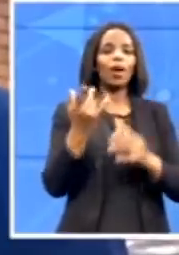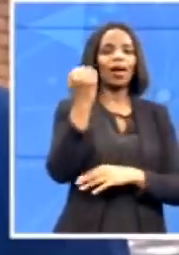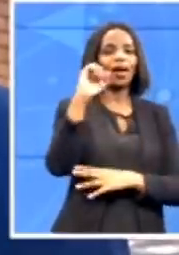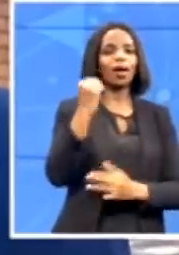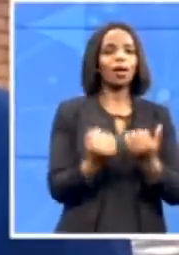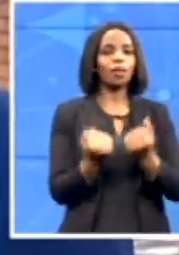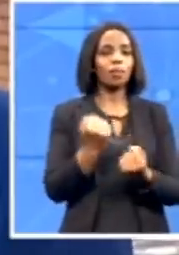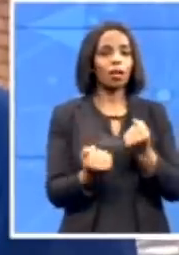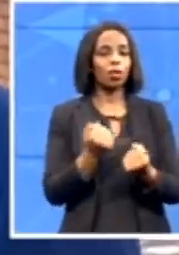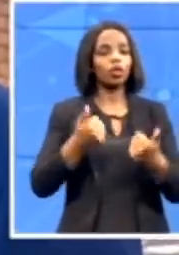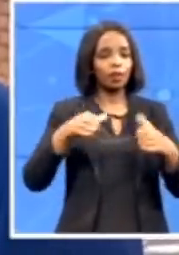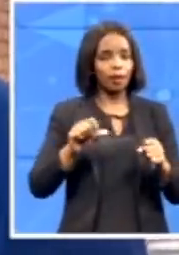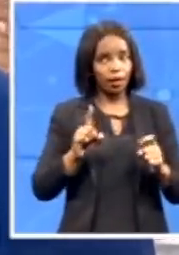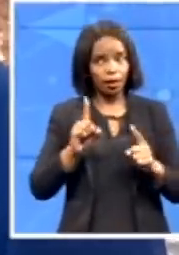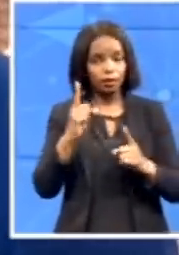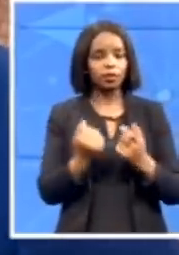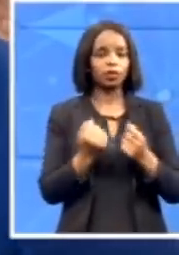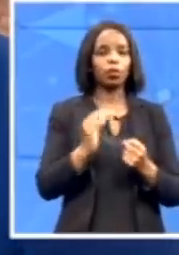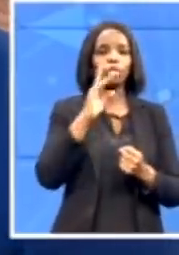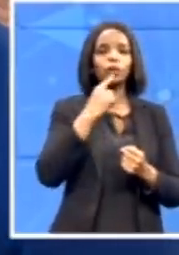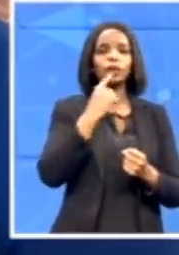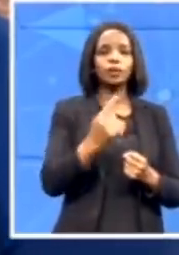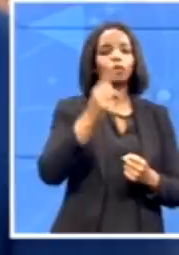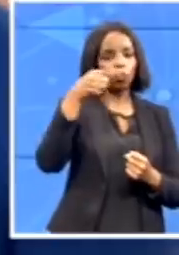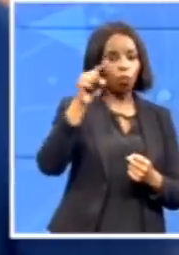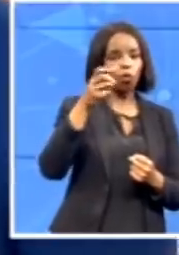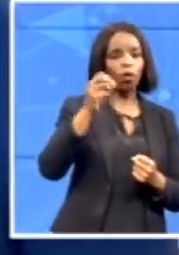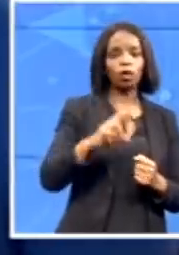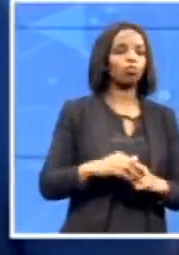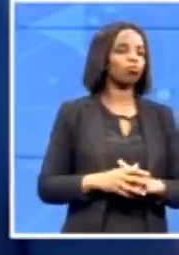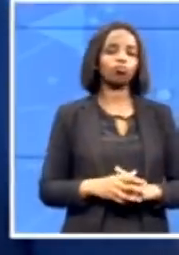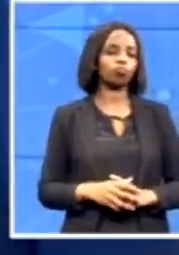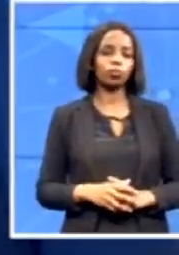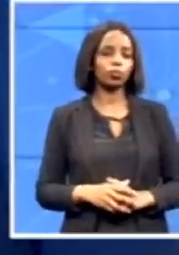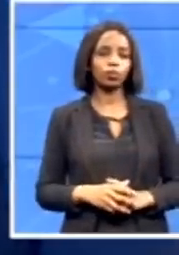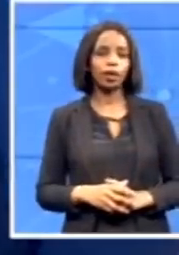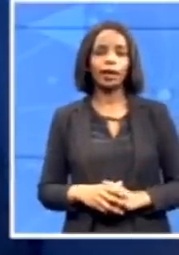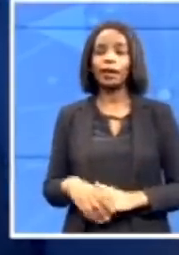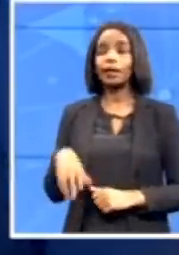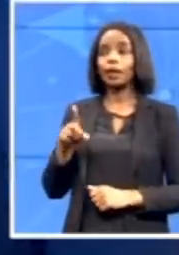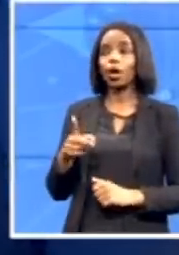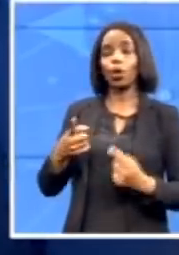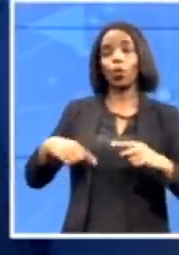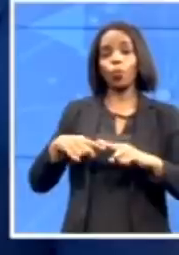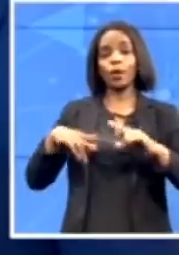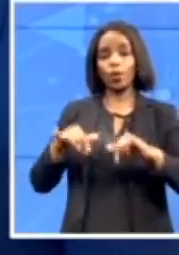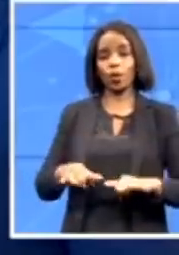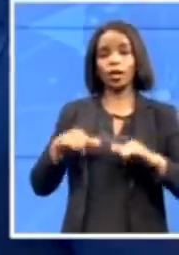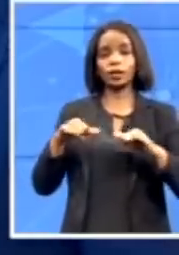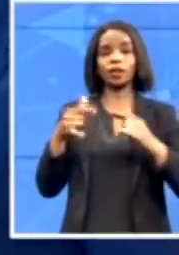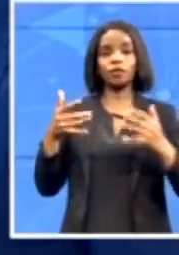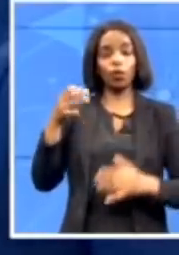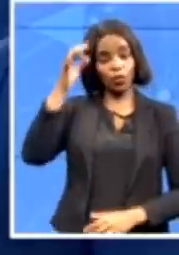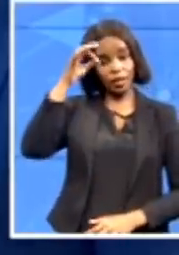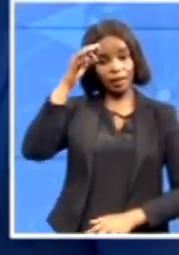or not. Mr. Zagala, in your legal opinion, and of course we're still waiting for the state to respond to the arguments or the